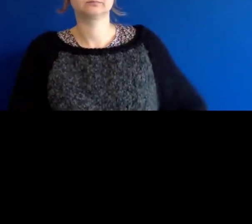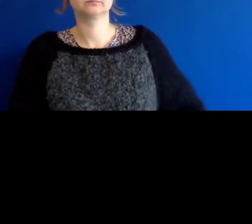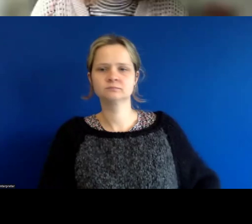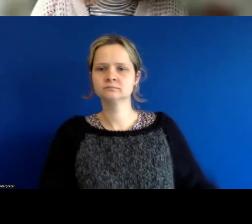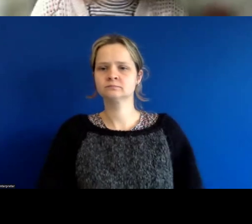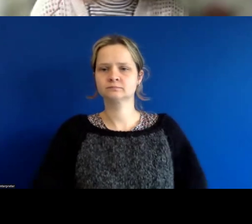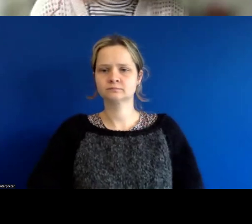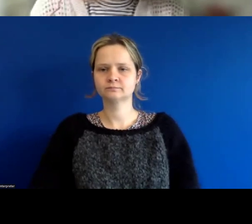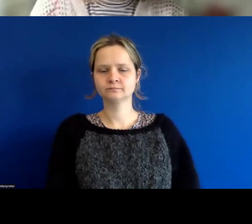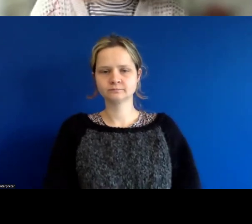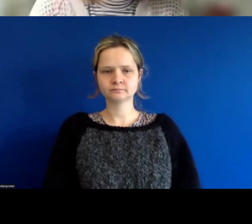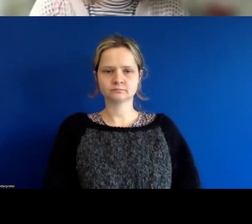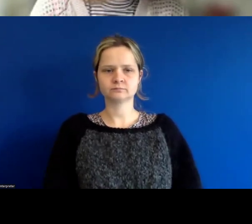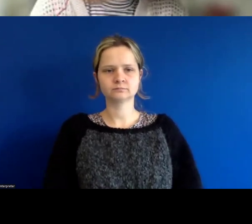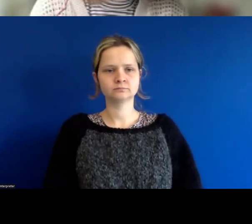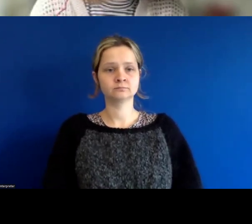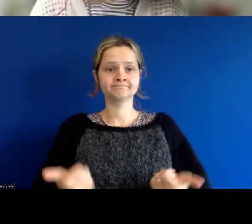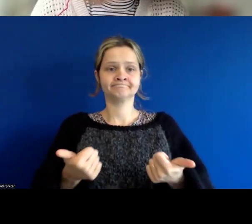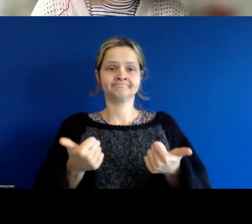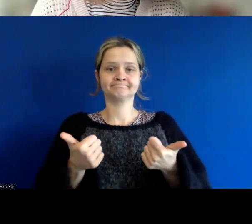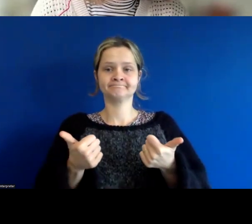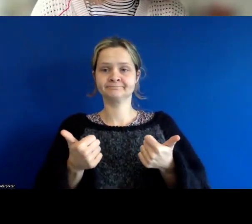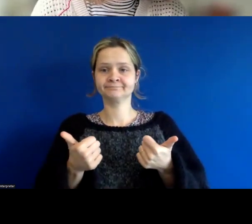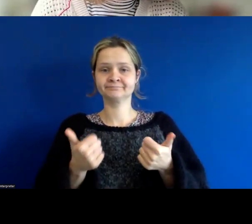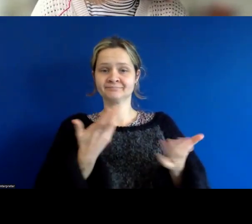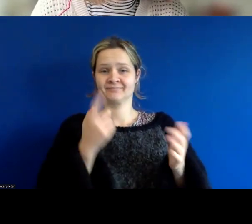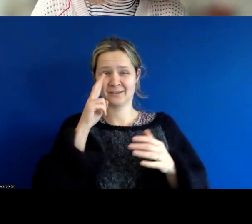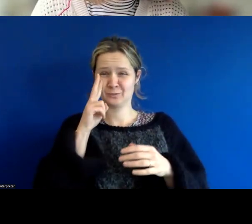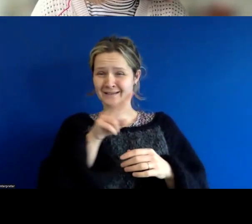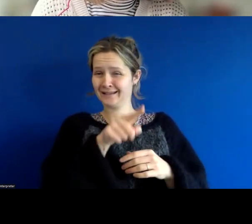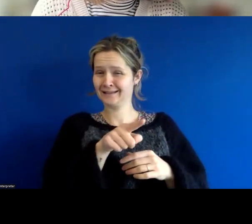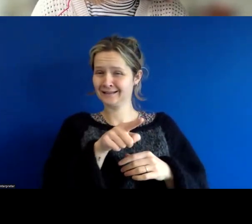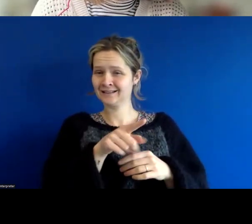Okay. So hopefully you can all see